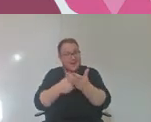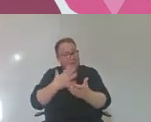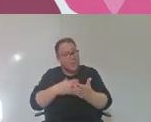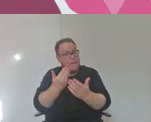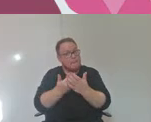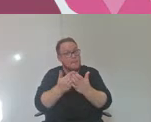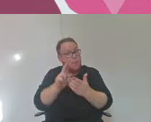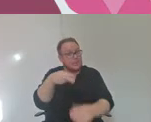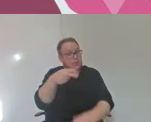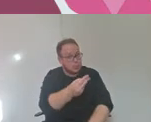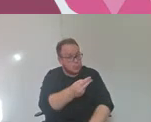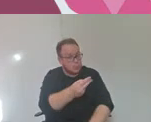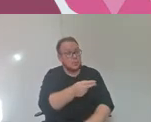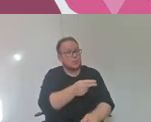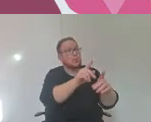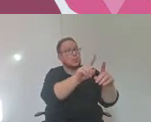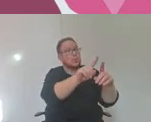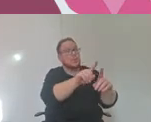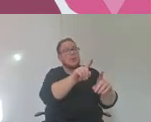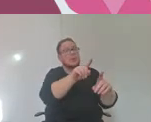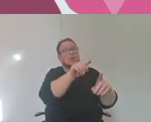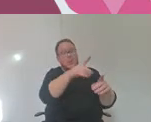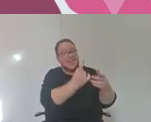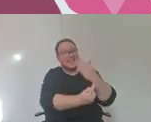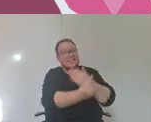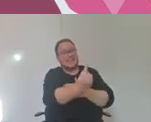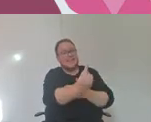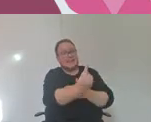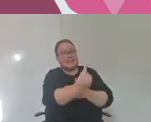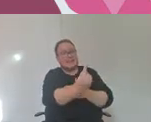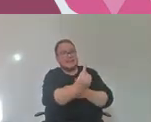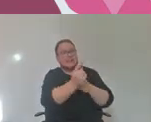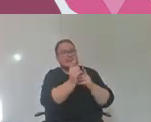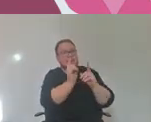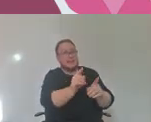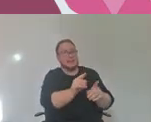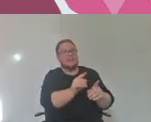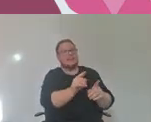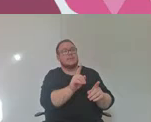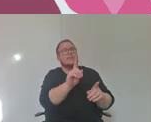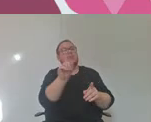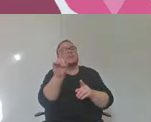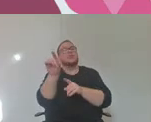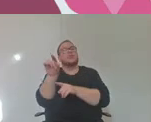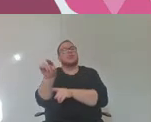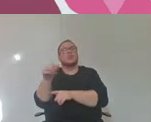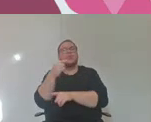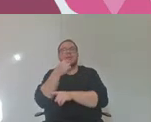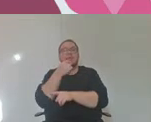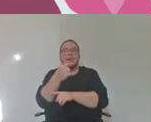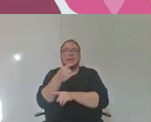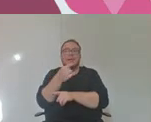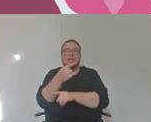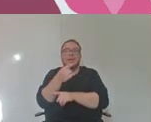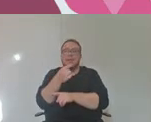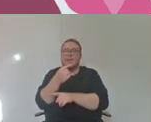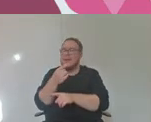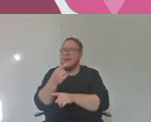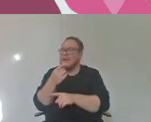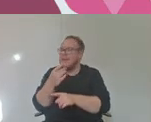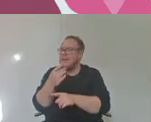independent non-exec directors. The point you're making about how our lay members have